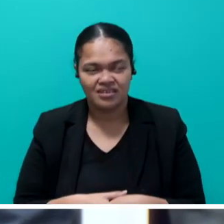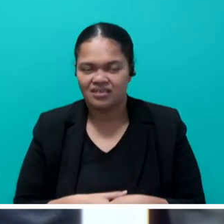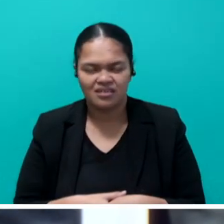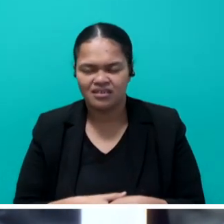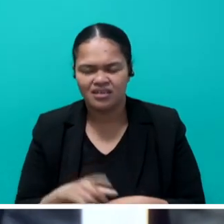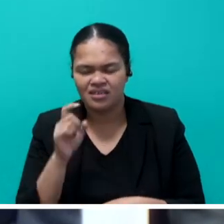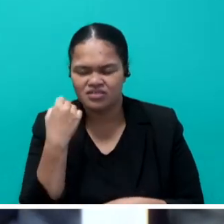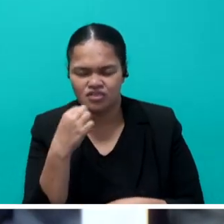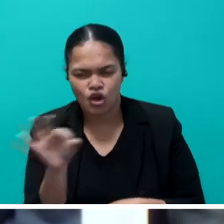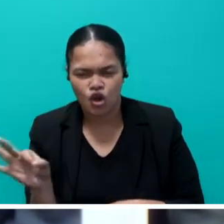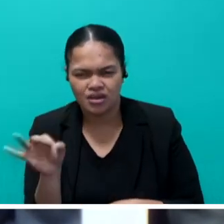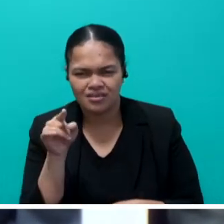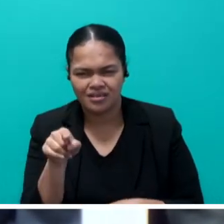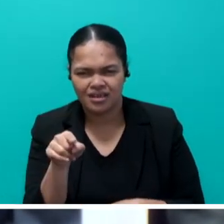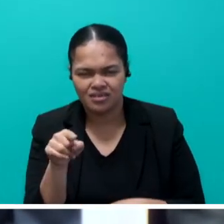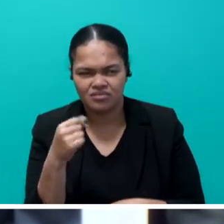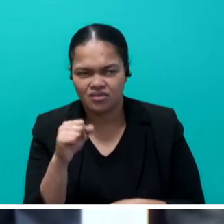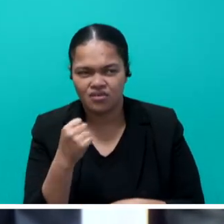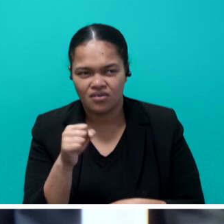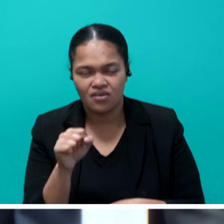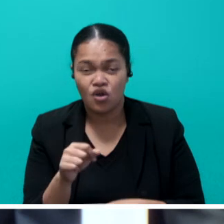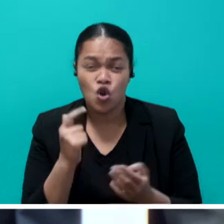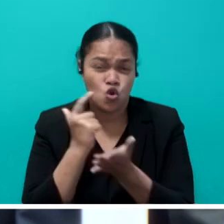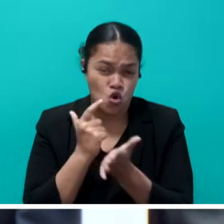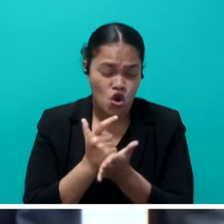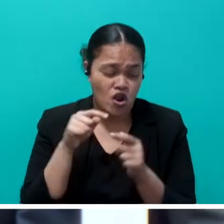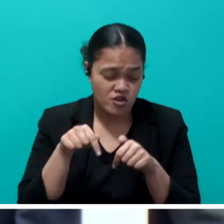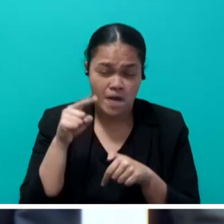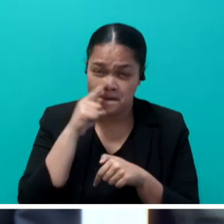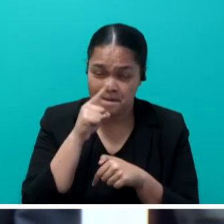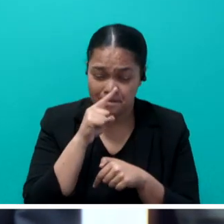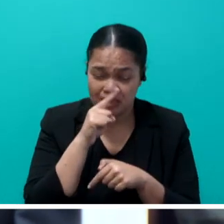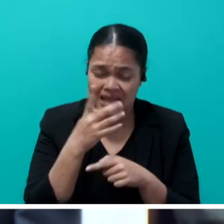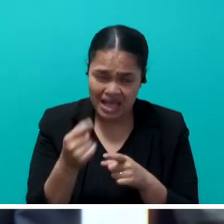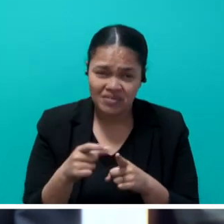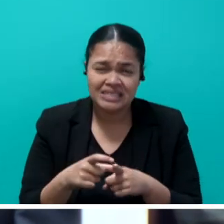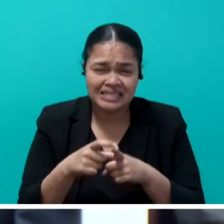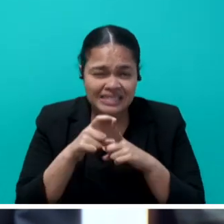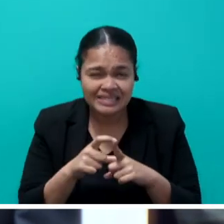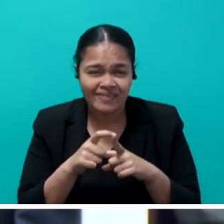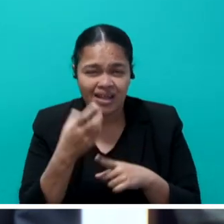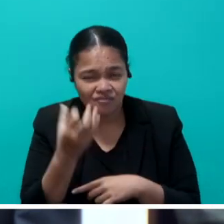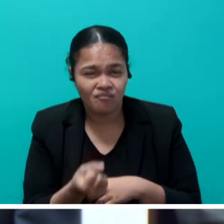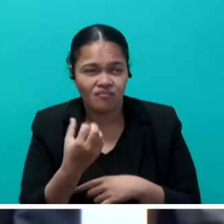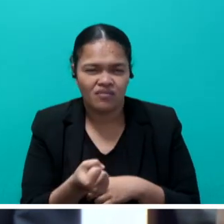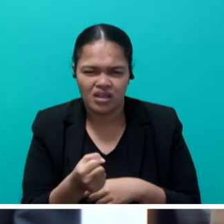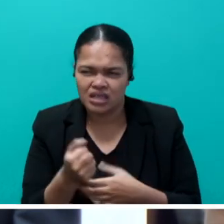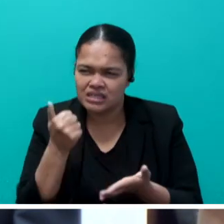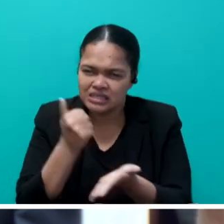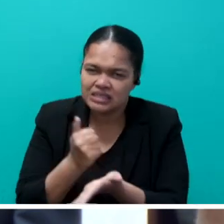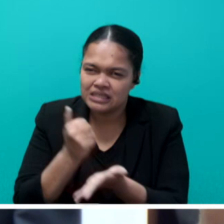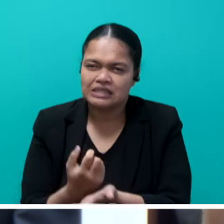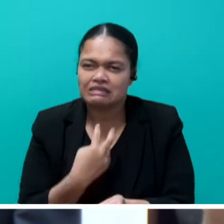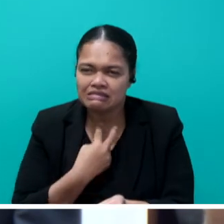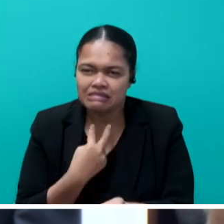It's not that. A lot of our people have great difficulty not only getting visa to Australia, New